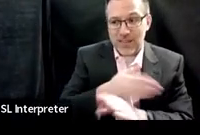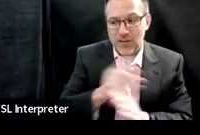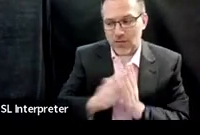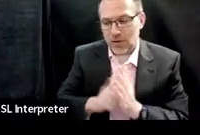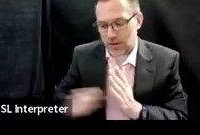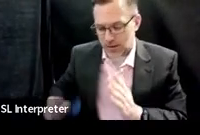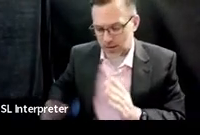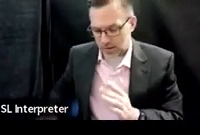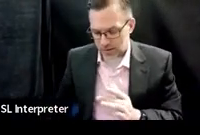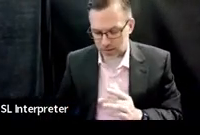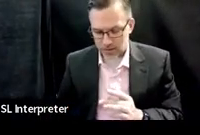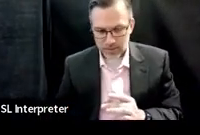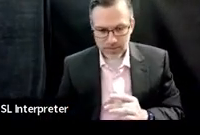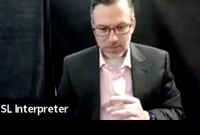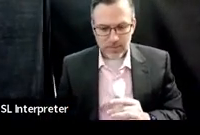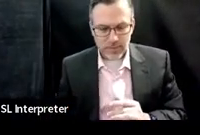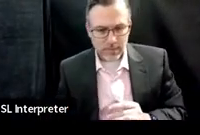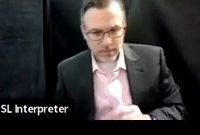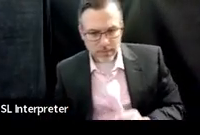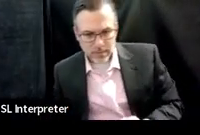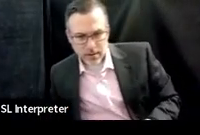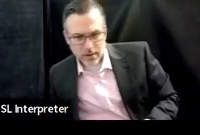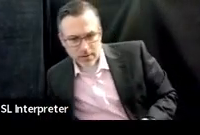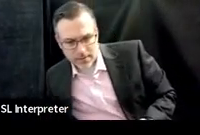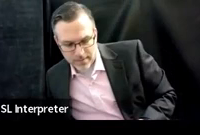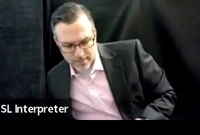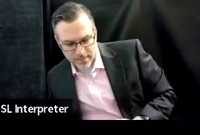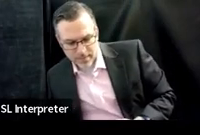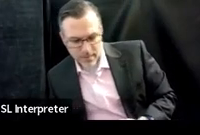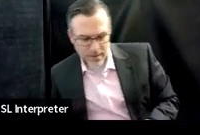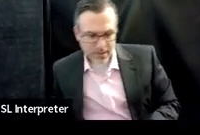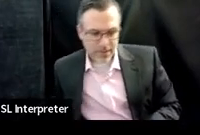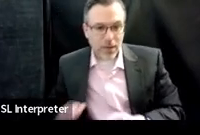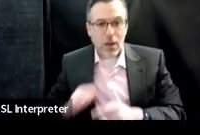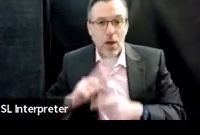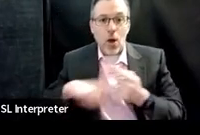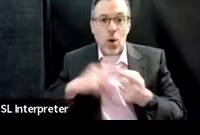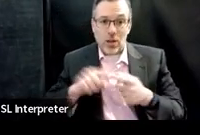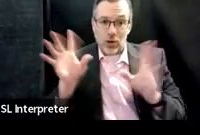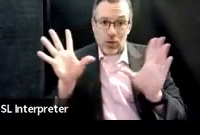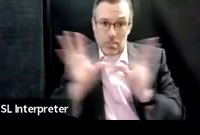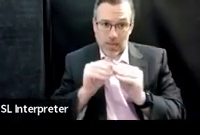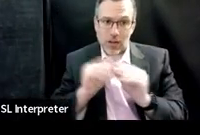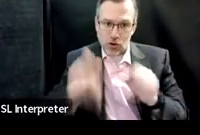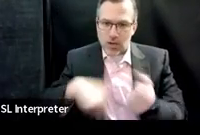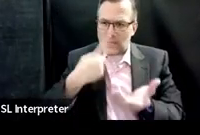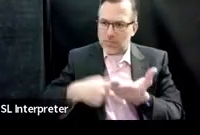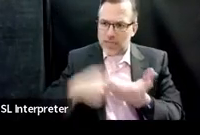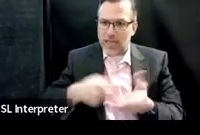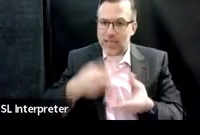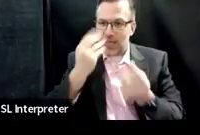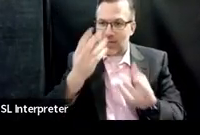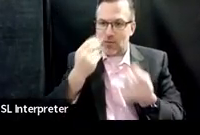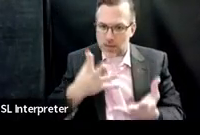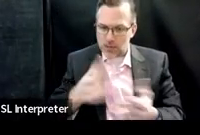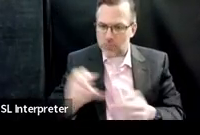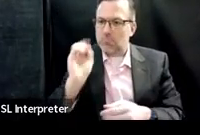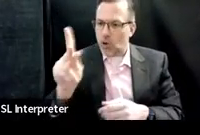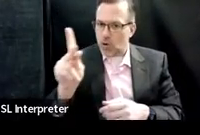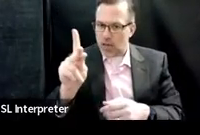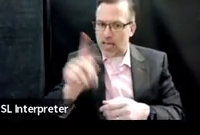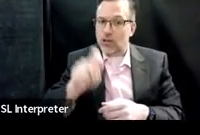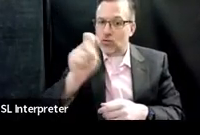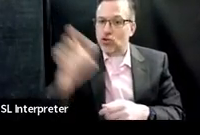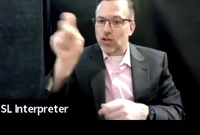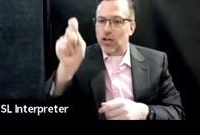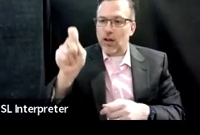then when you meet, obviously, if you discuss other information, it's okay to check off additional purposes,